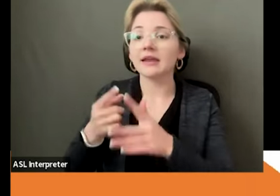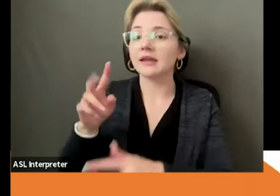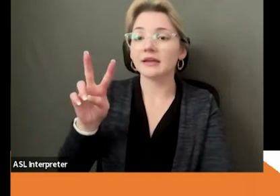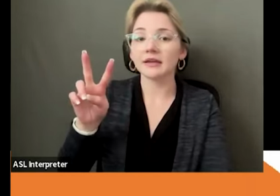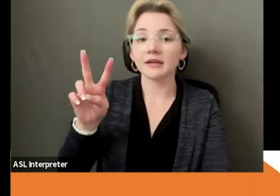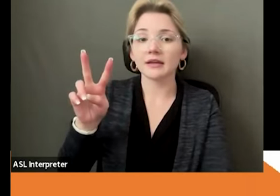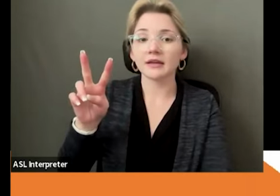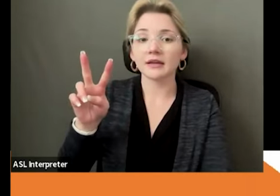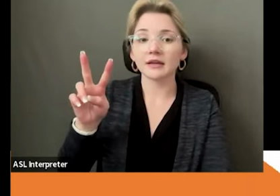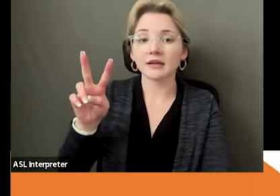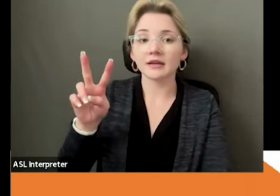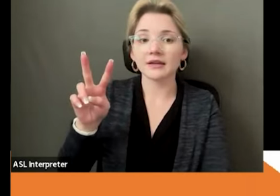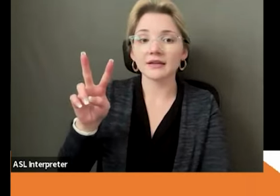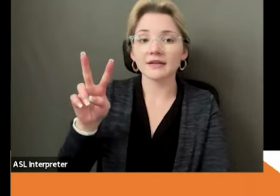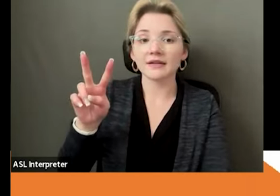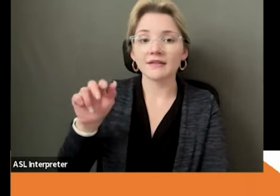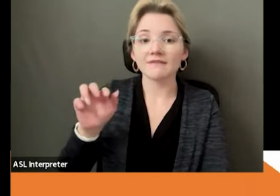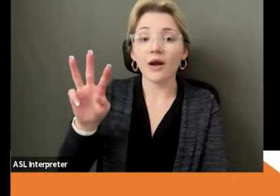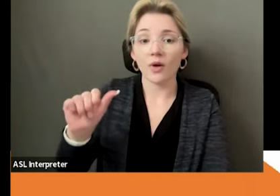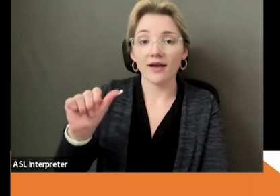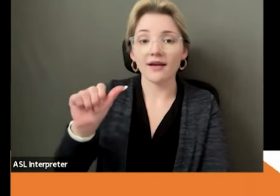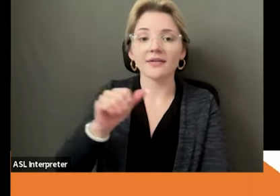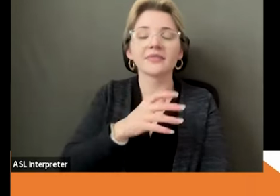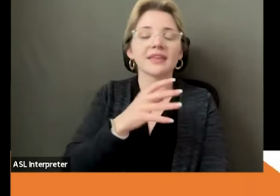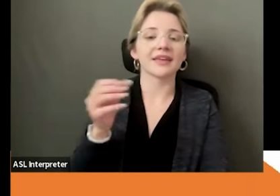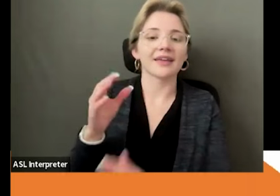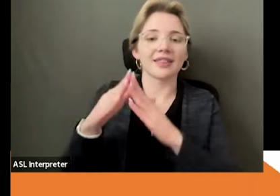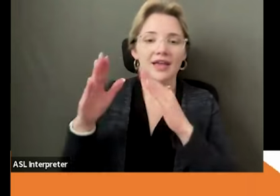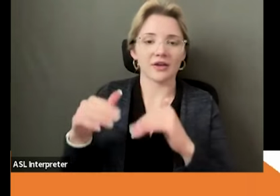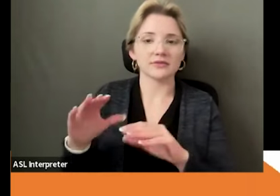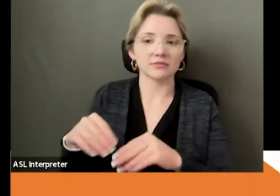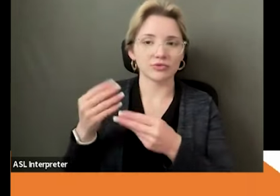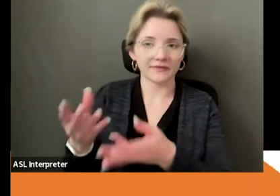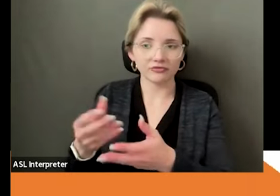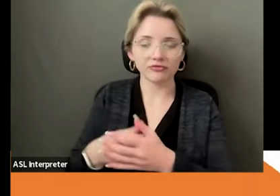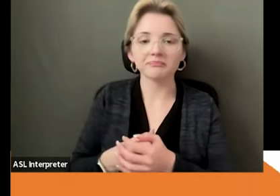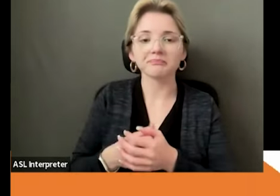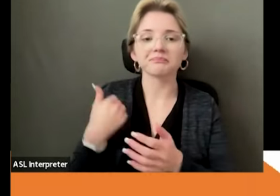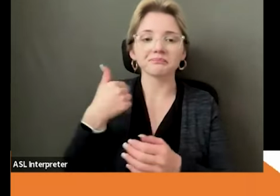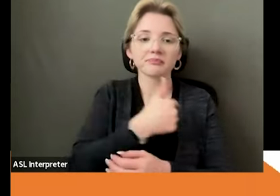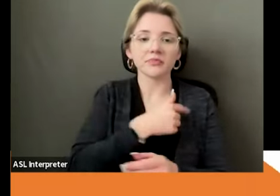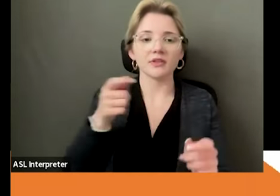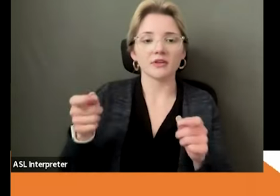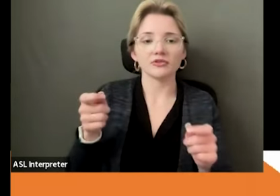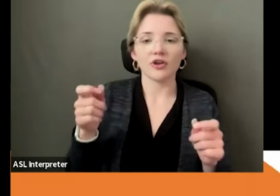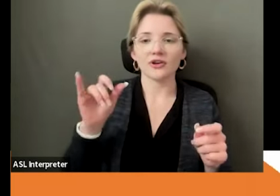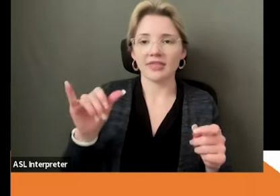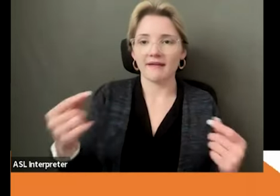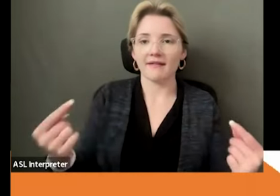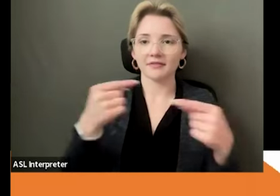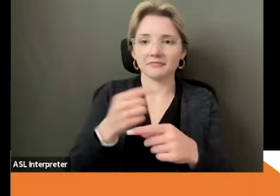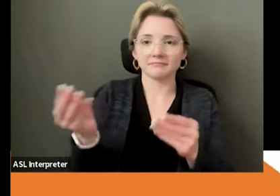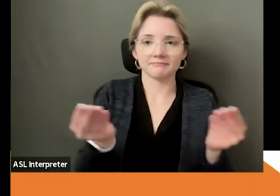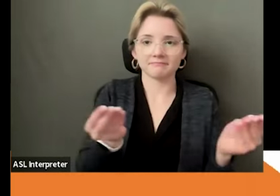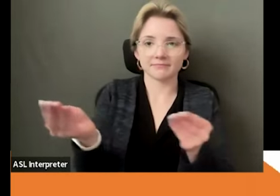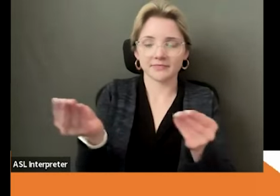VAWA and the VAWA housing provisions. So what our office is in charge of is kind of that cross-cutting. As we know, HUD has many program